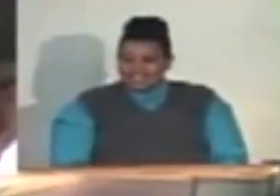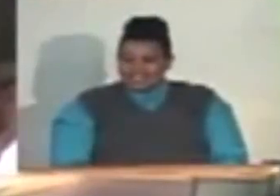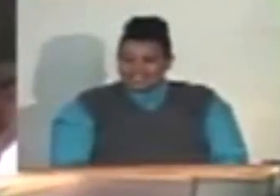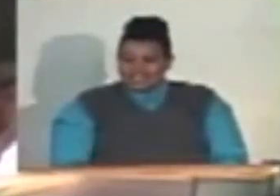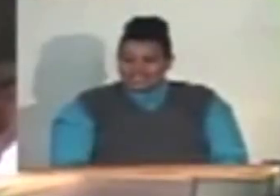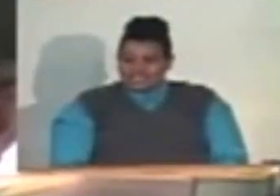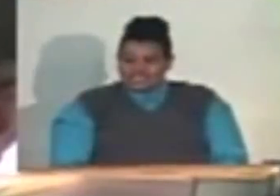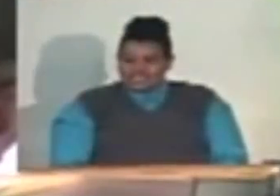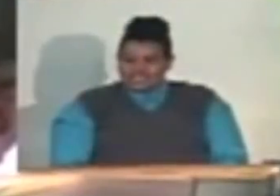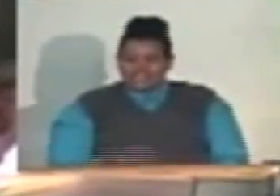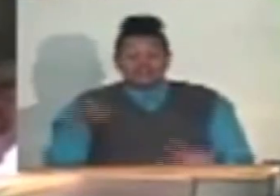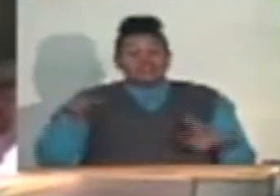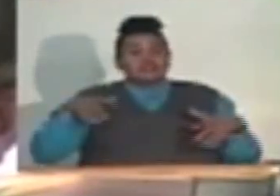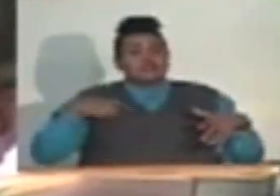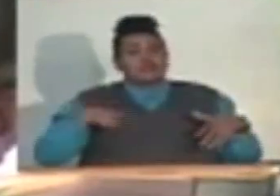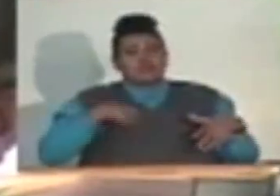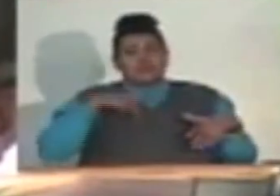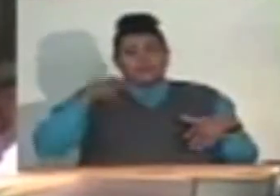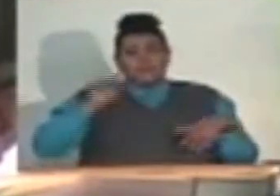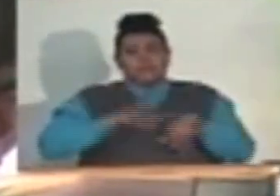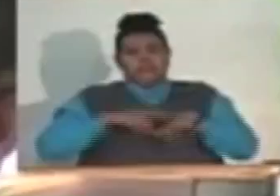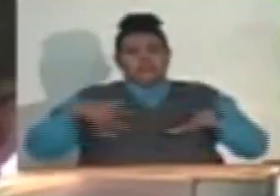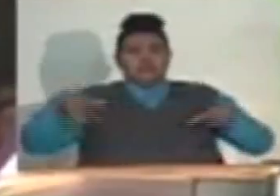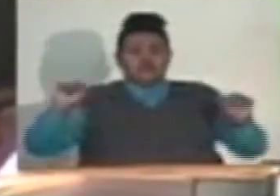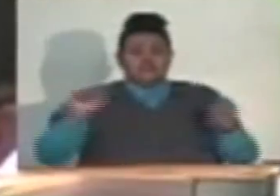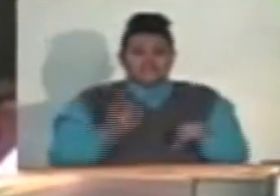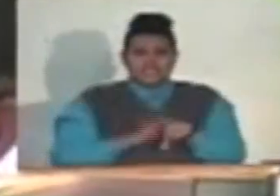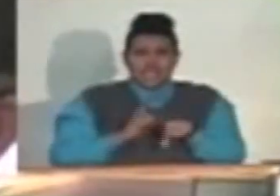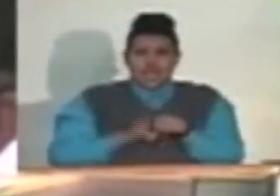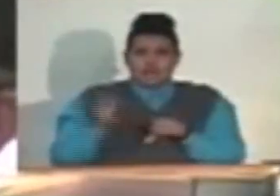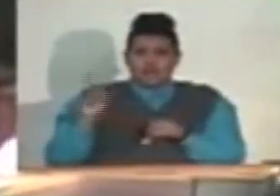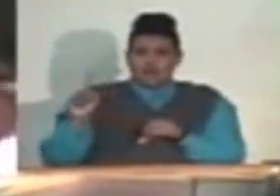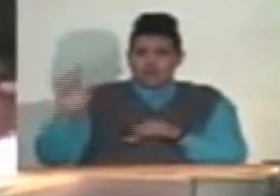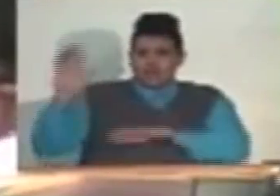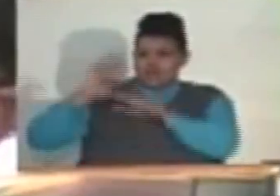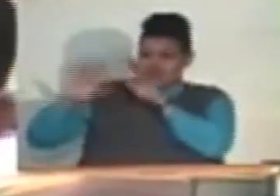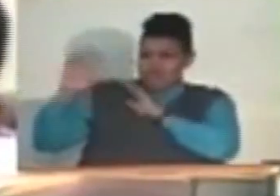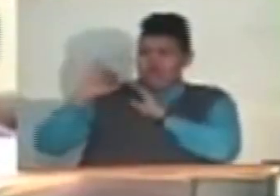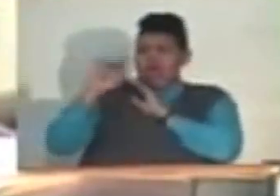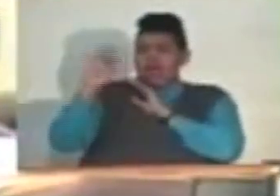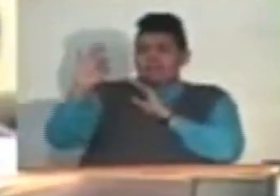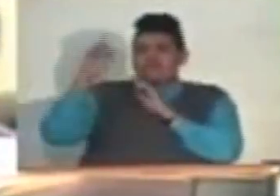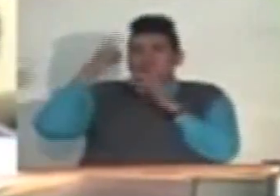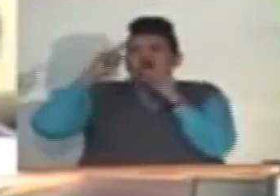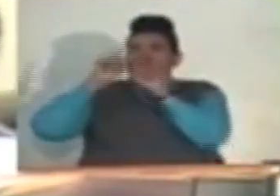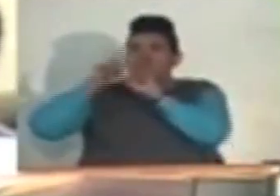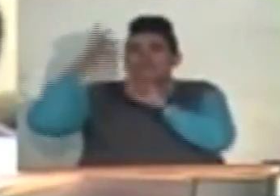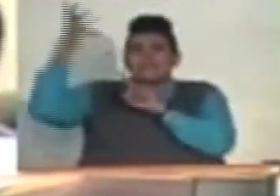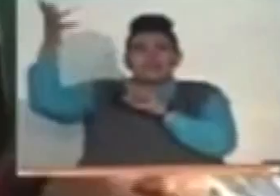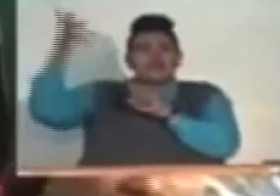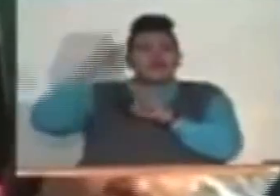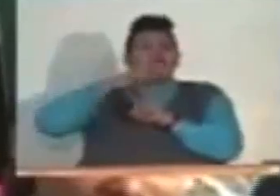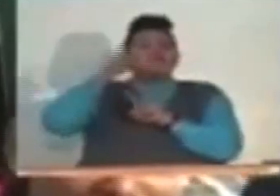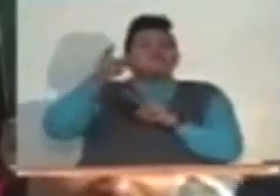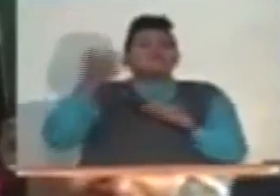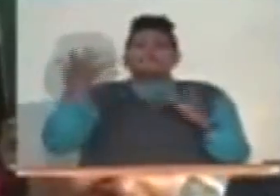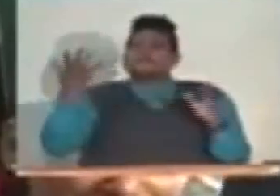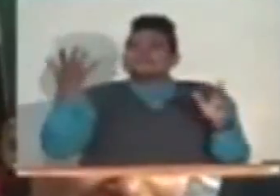we inherited a situation in which the pre-existing IMF standby agreement had,